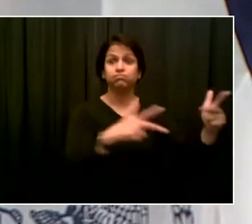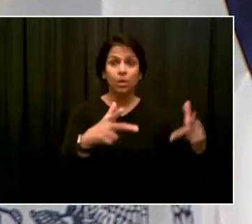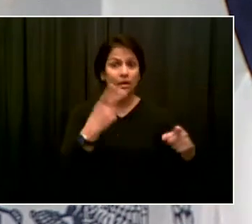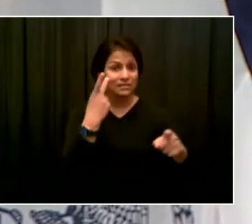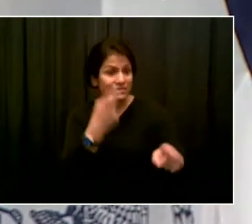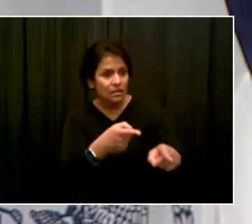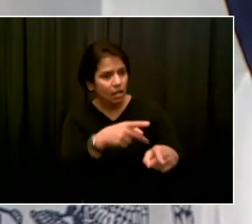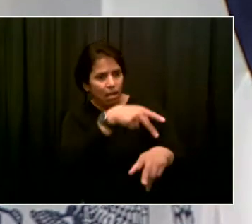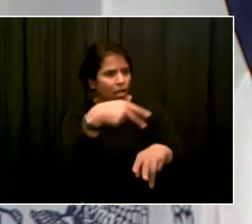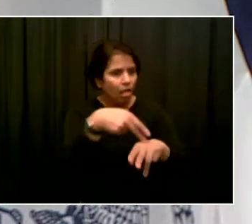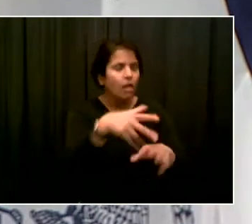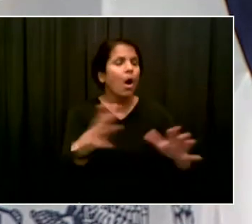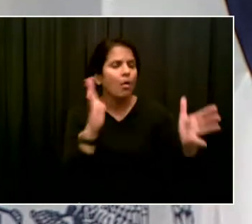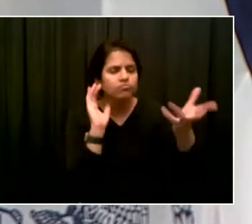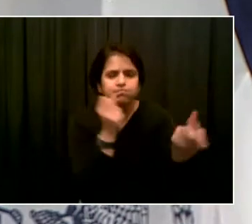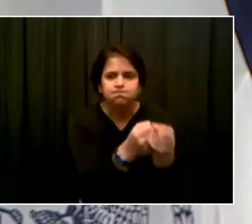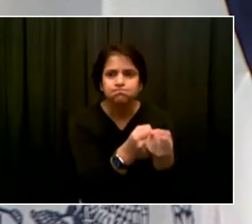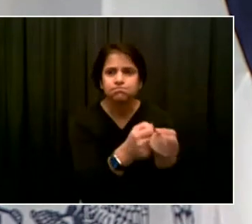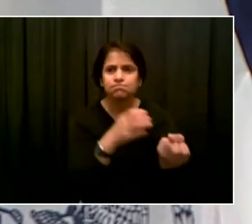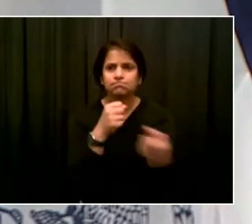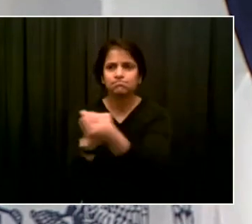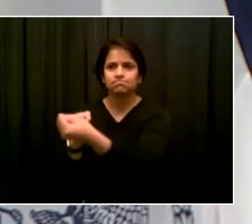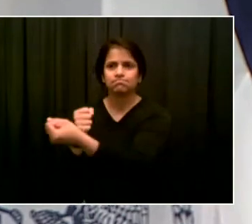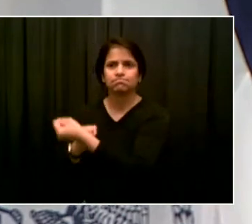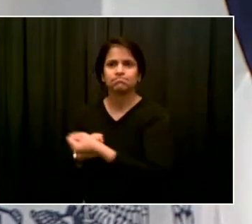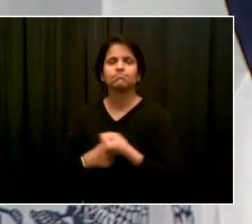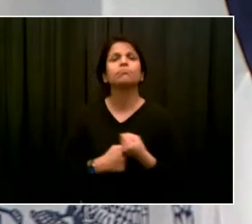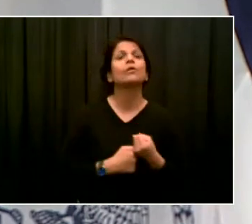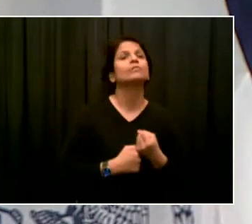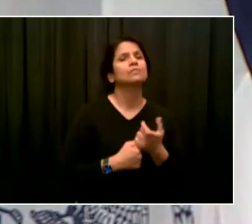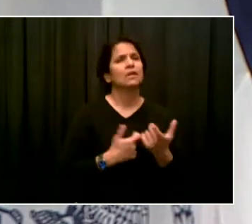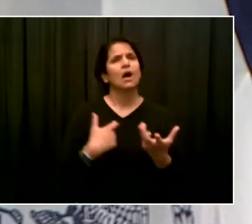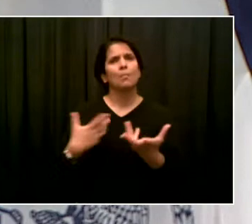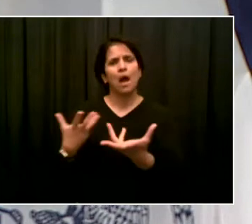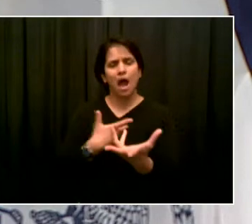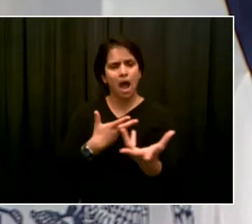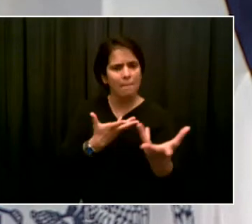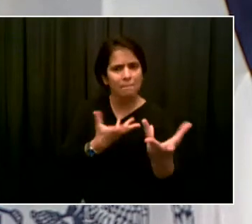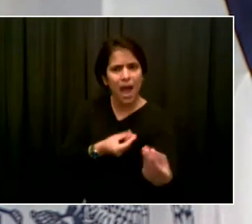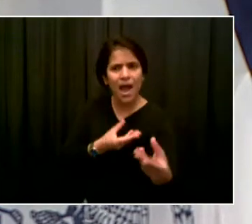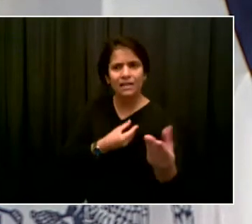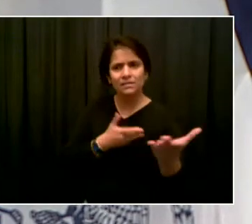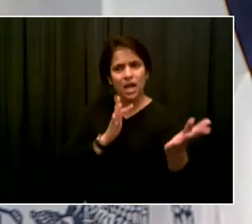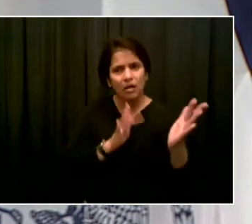to where people are, speaking to them in their own language, reaching people in their own neighborhood.